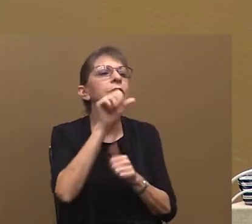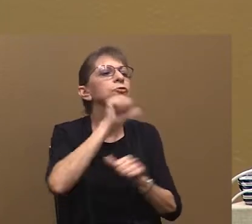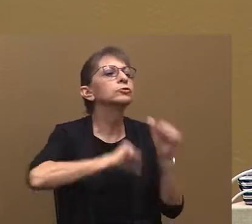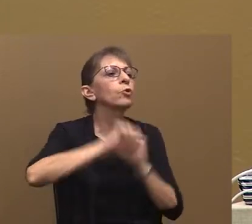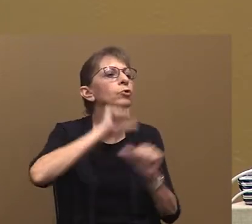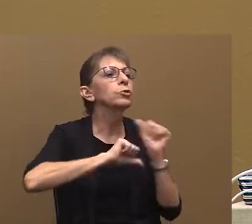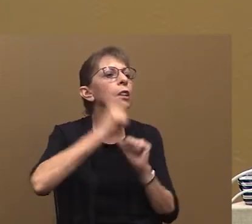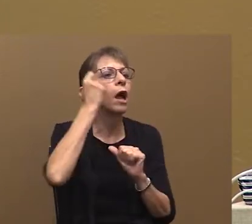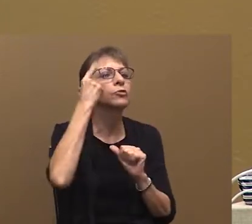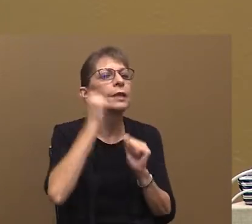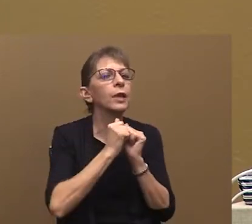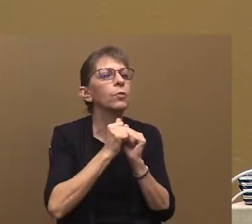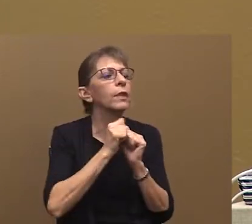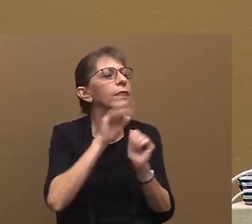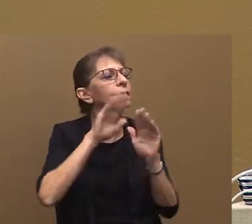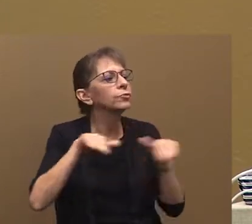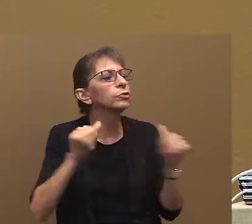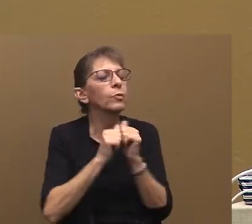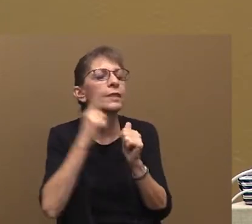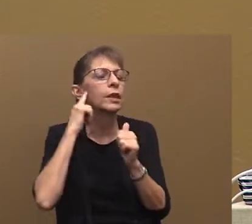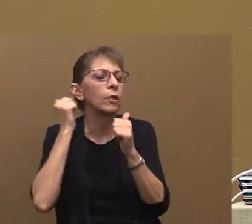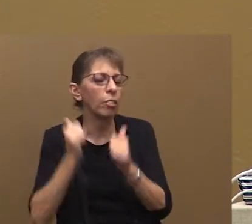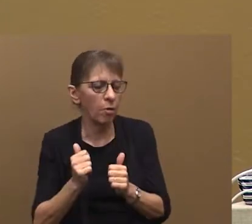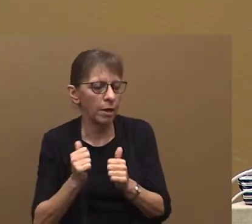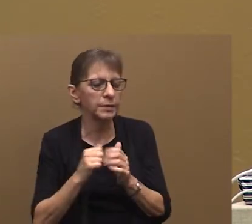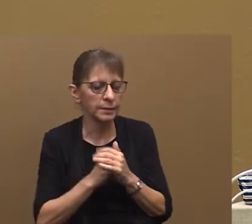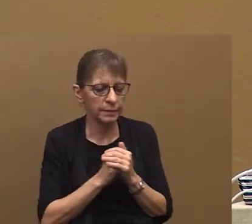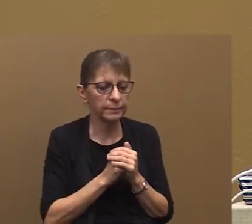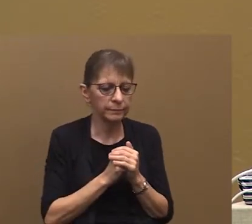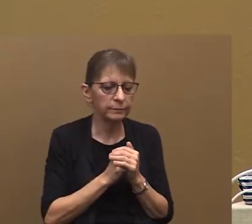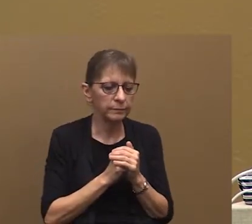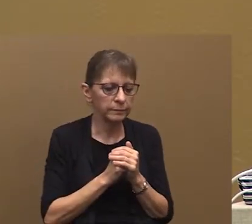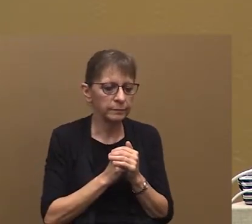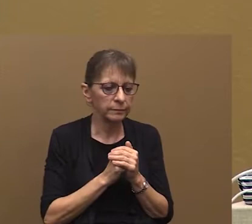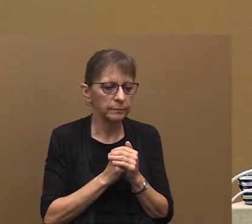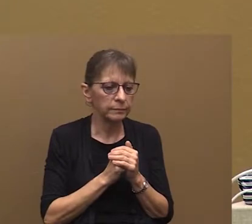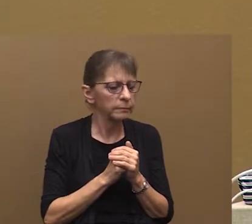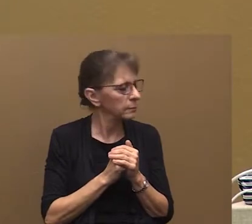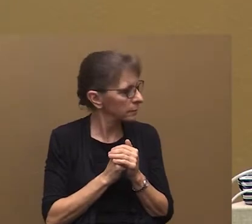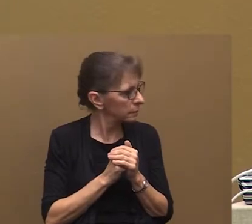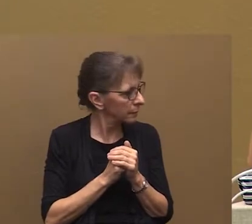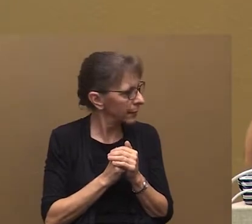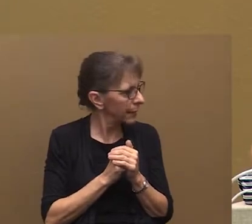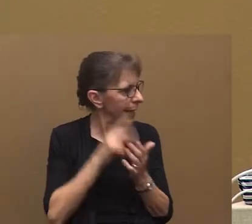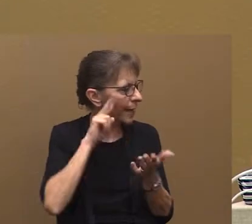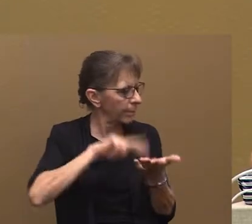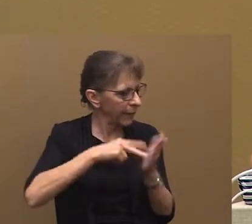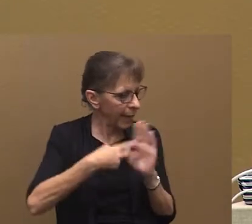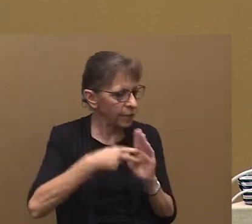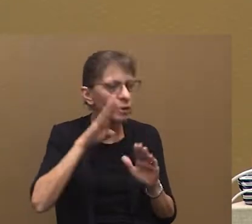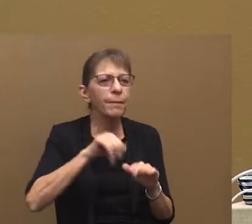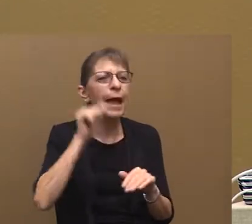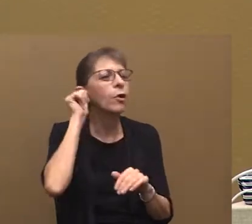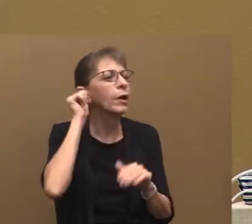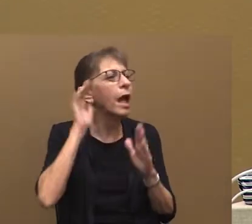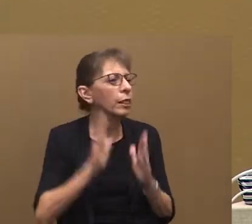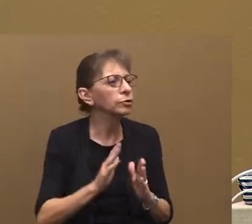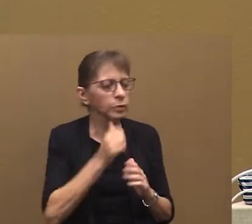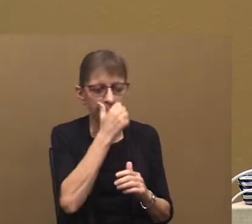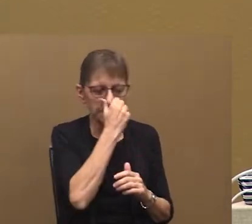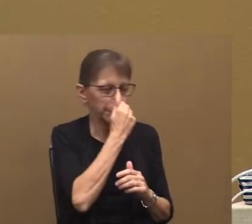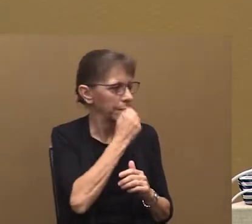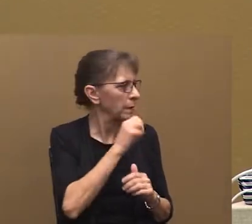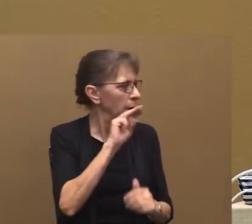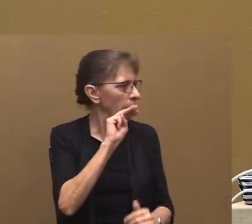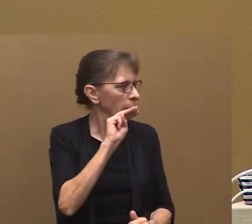Understanding in Children with Hearing Loss, Implications for Audiologists by Muller and Schick. And